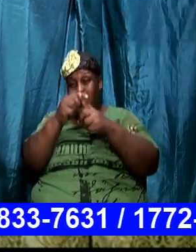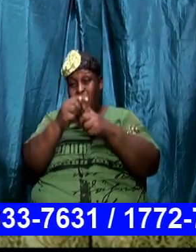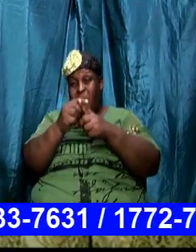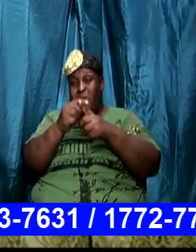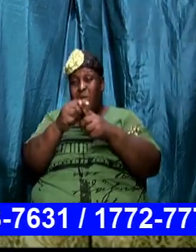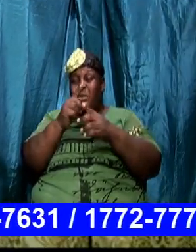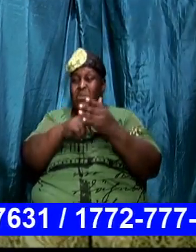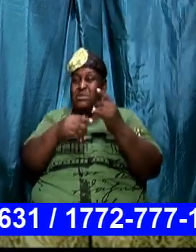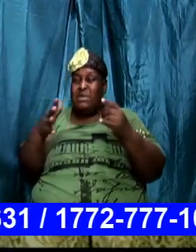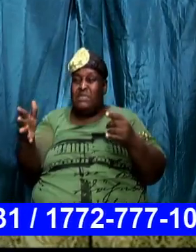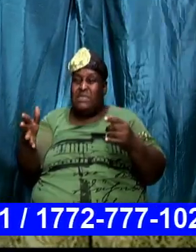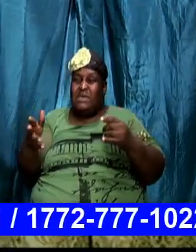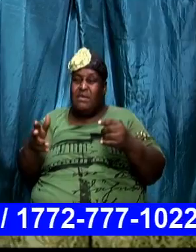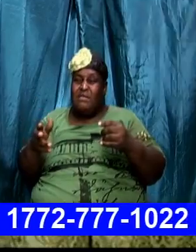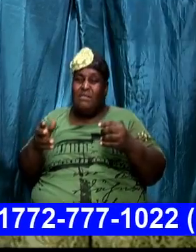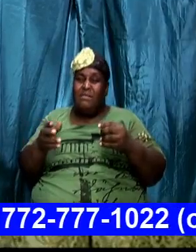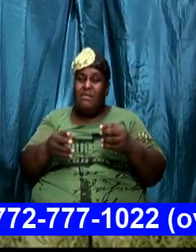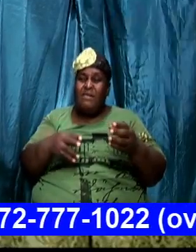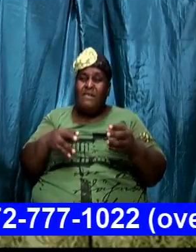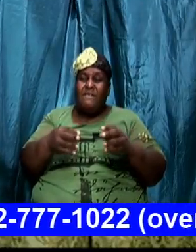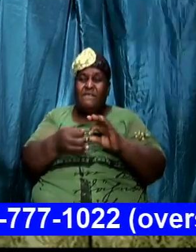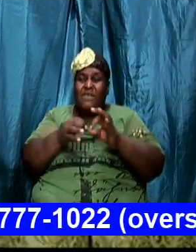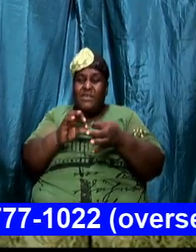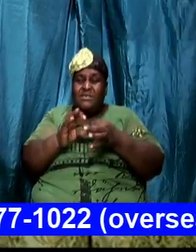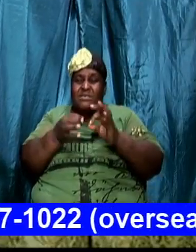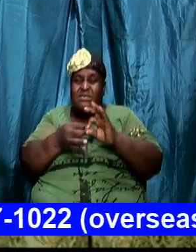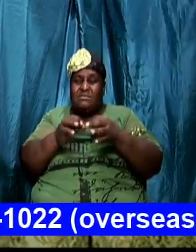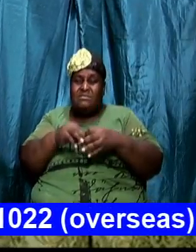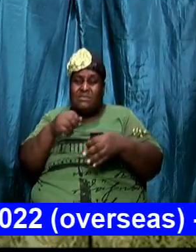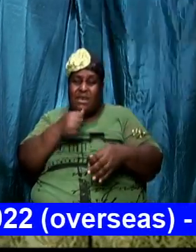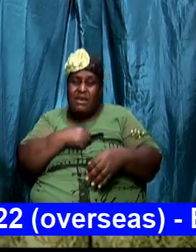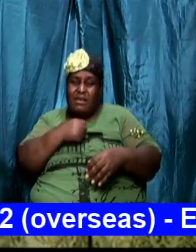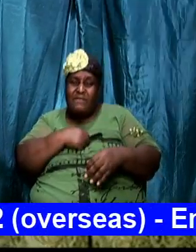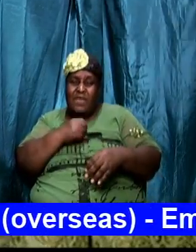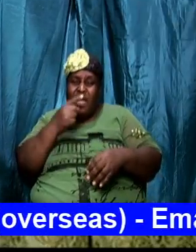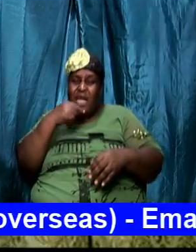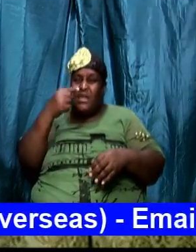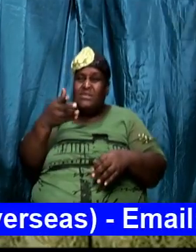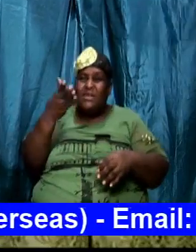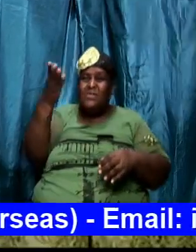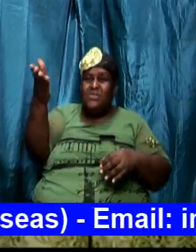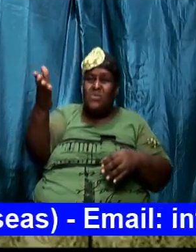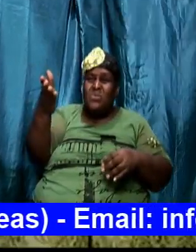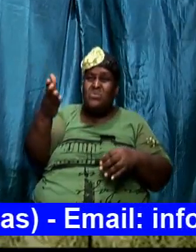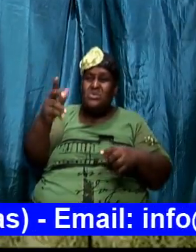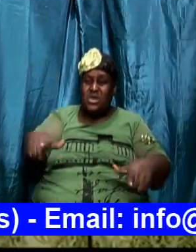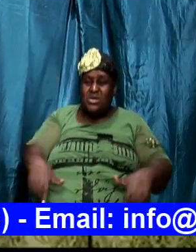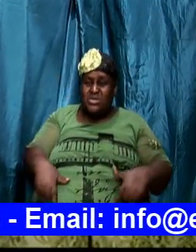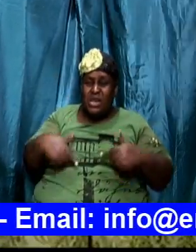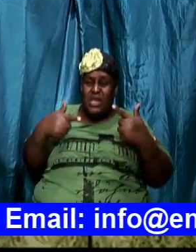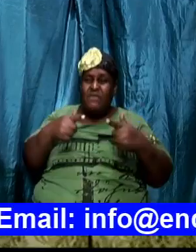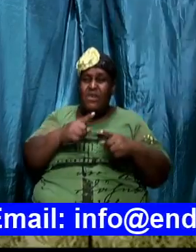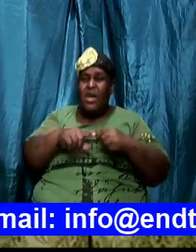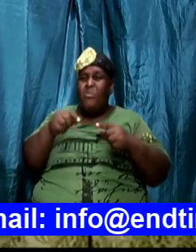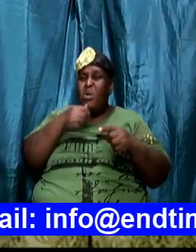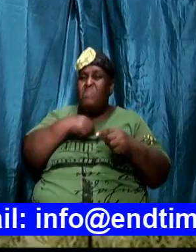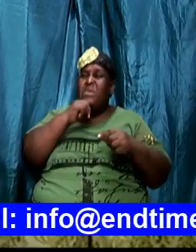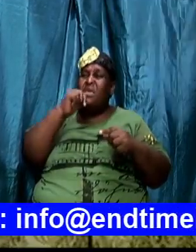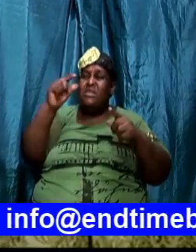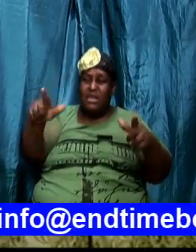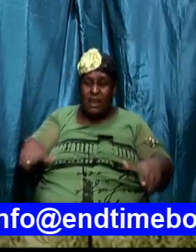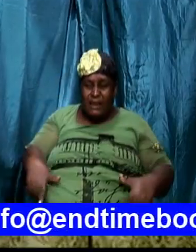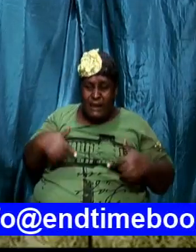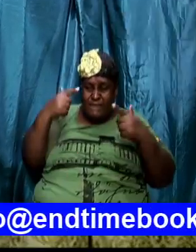and trying to do my best for myself and telling those that are close to me to walk in the Word. But I am not doing that to